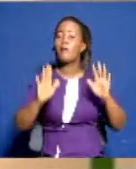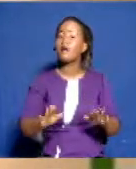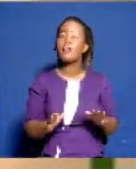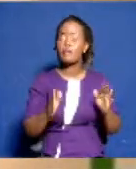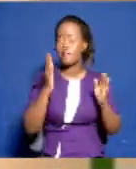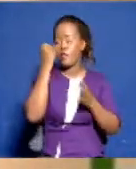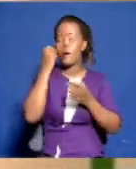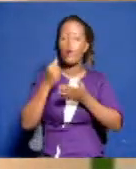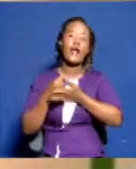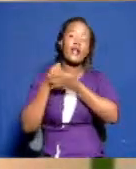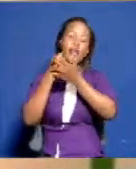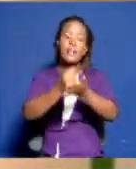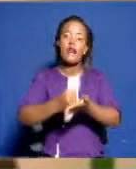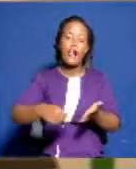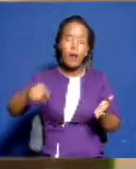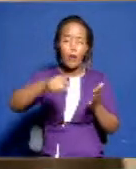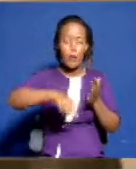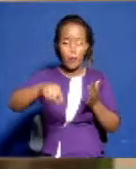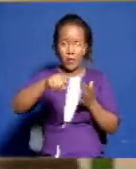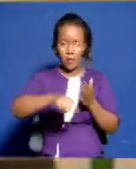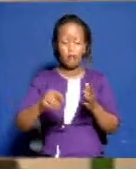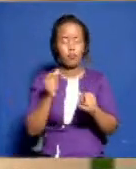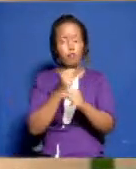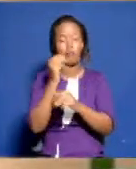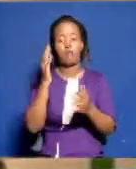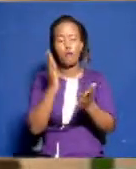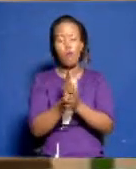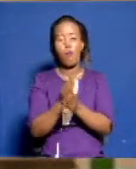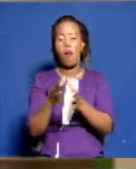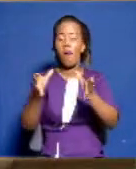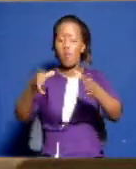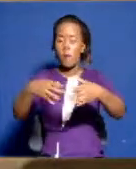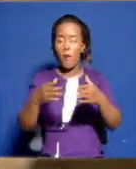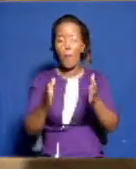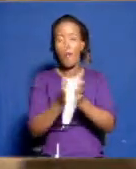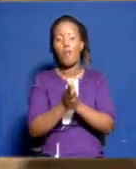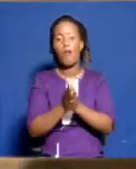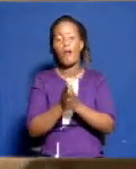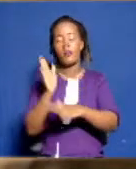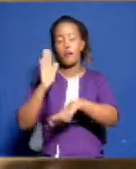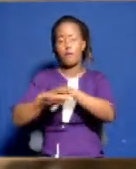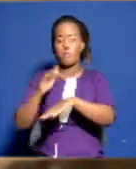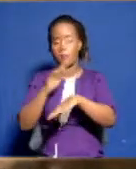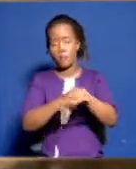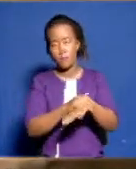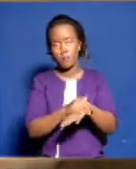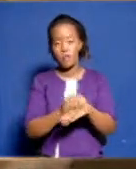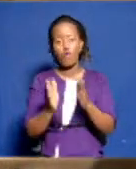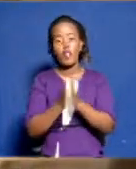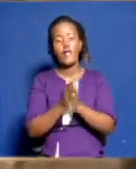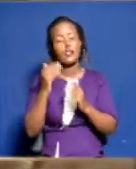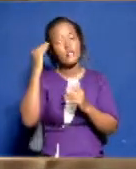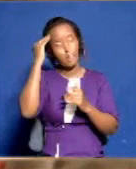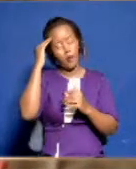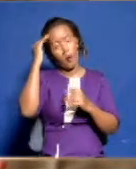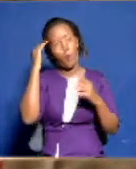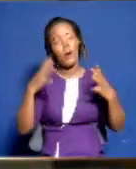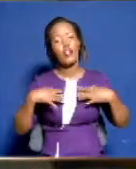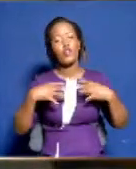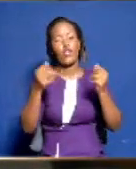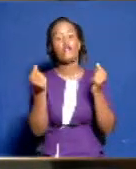and support our communities with regards to mental health. I think that in